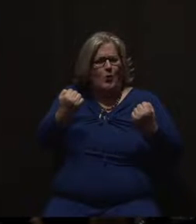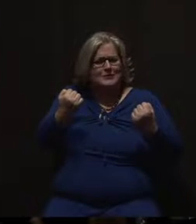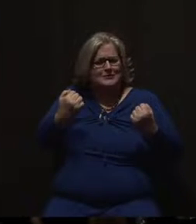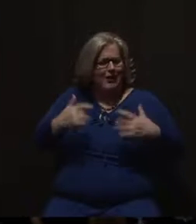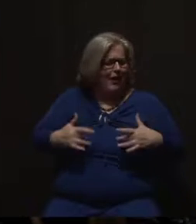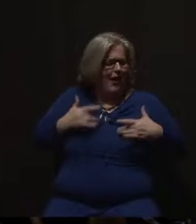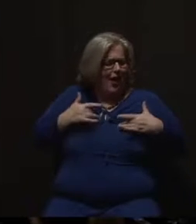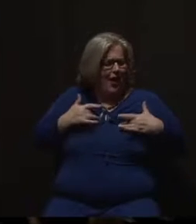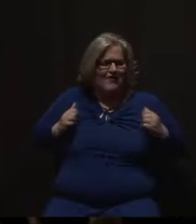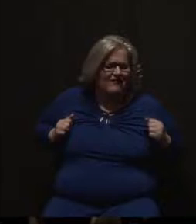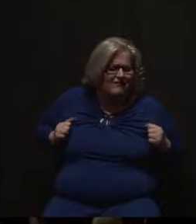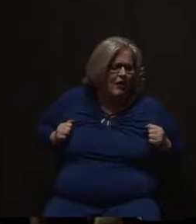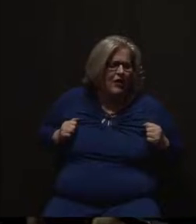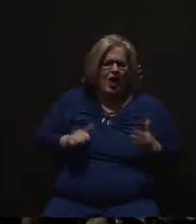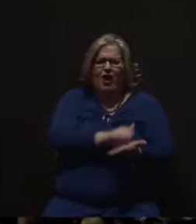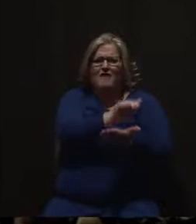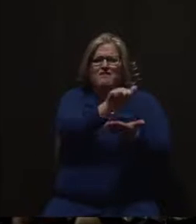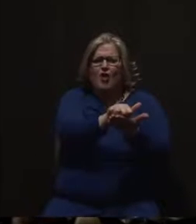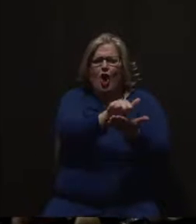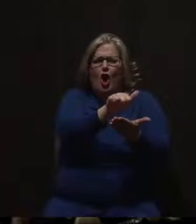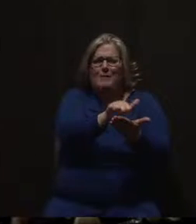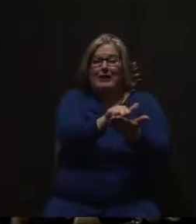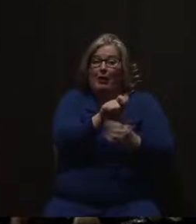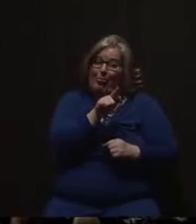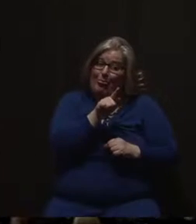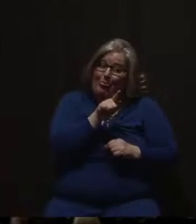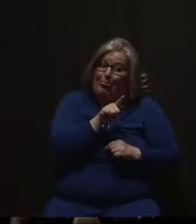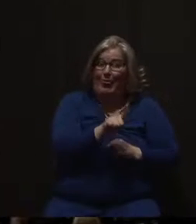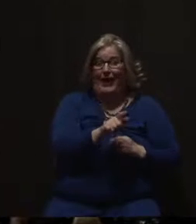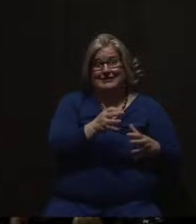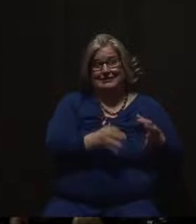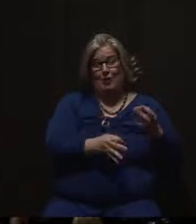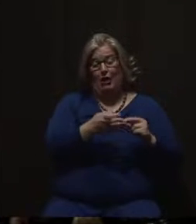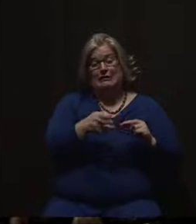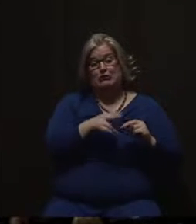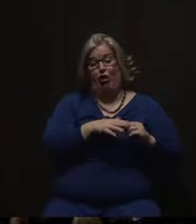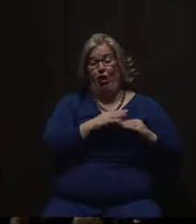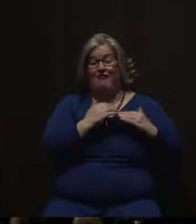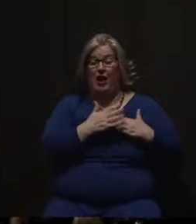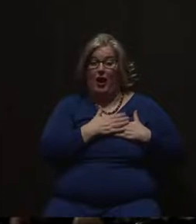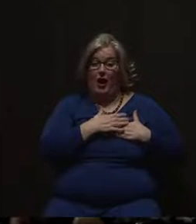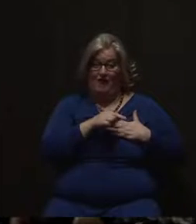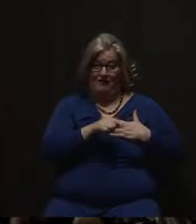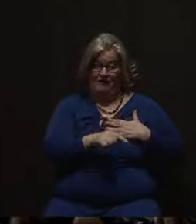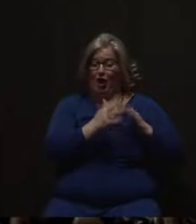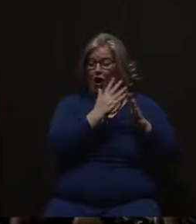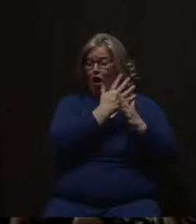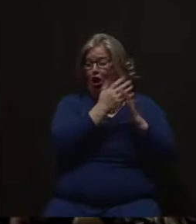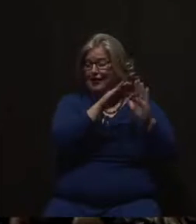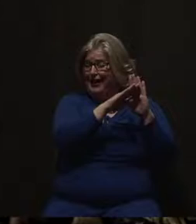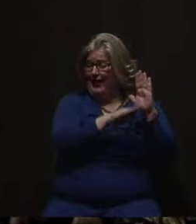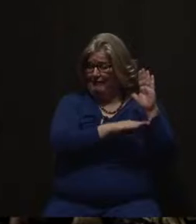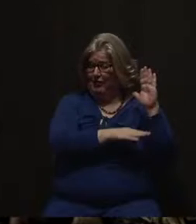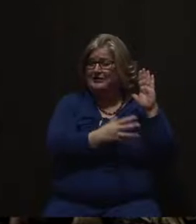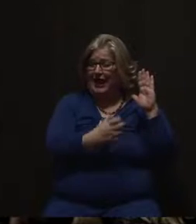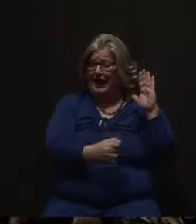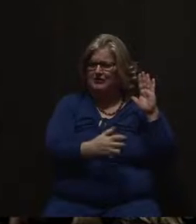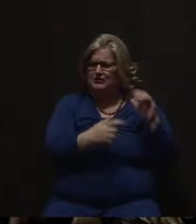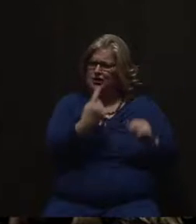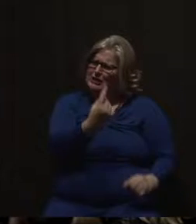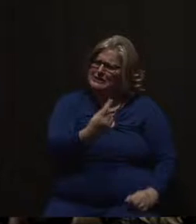affirming, which I would call a politics of love on quite a lot of levels. But she was very much afraid of the word love,